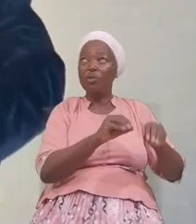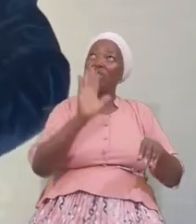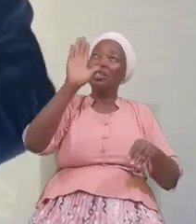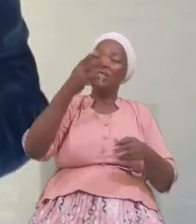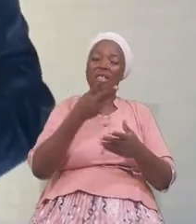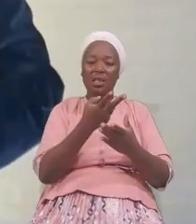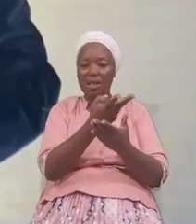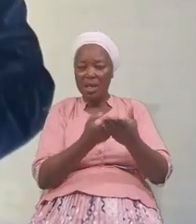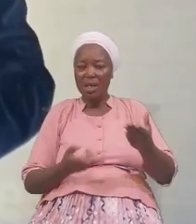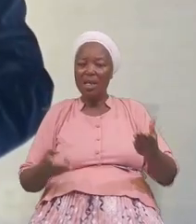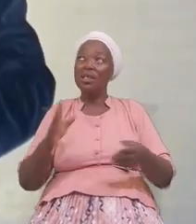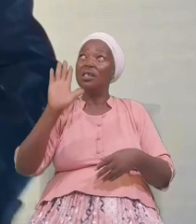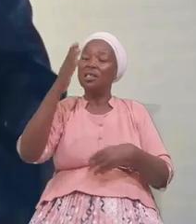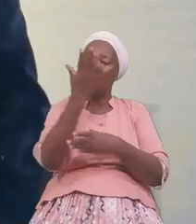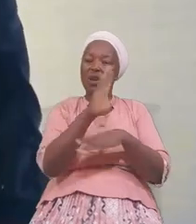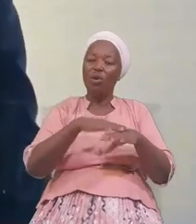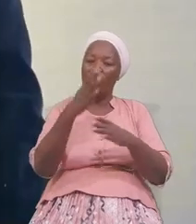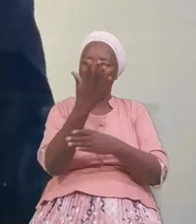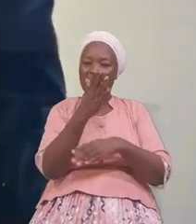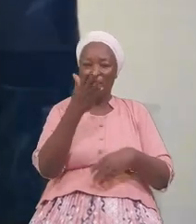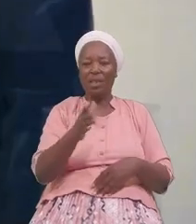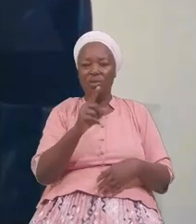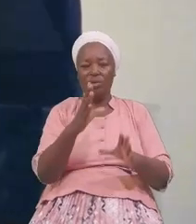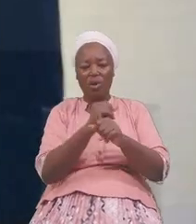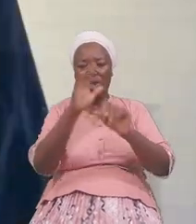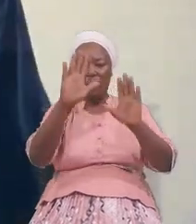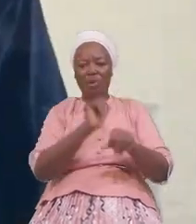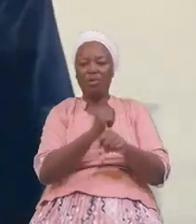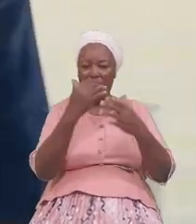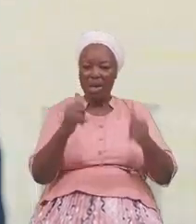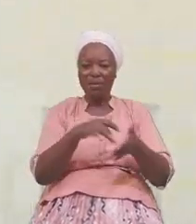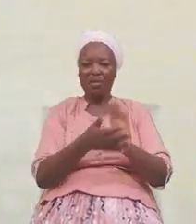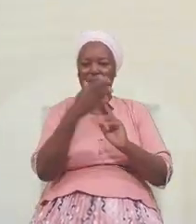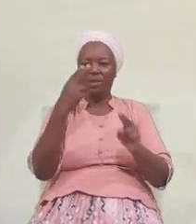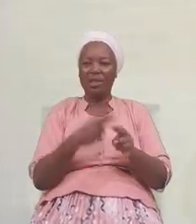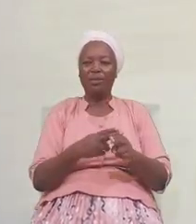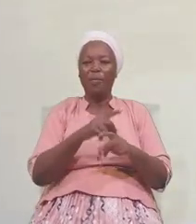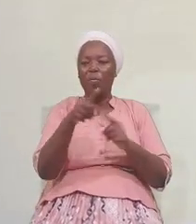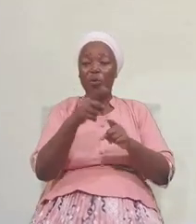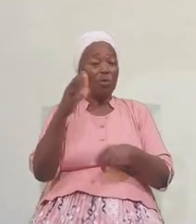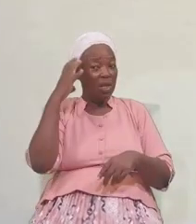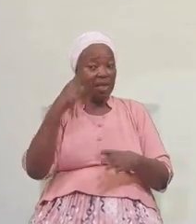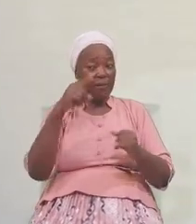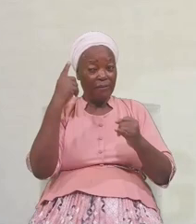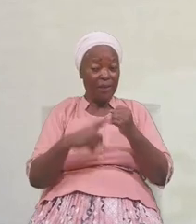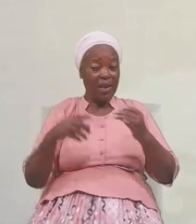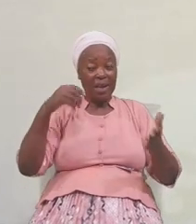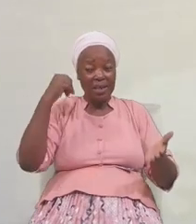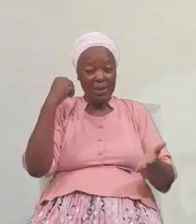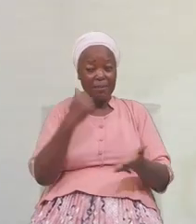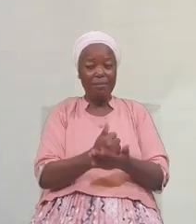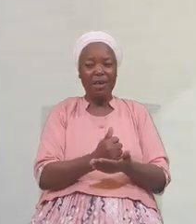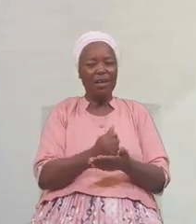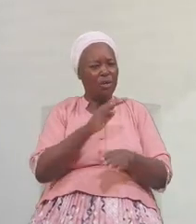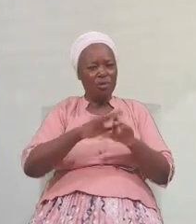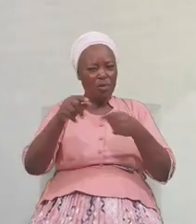hand on your hand there. You got the miracle now. When you hear the final amen, don't